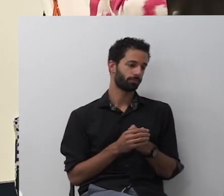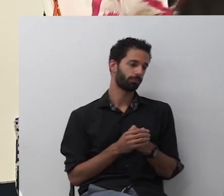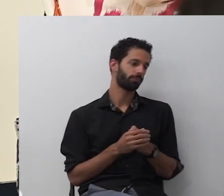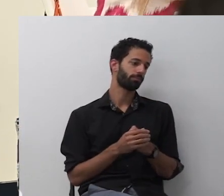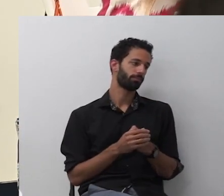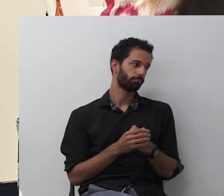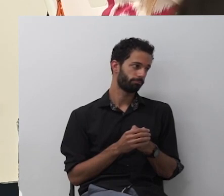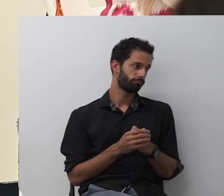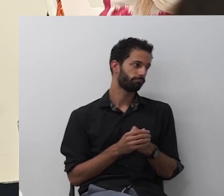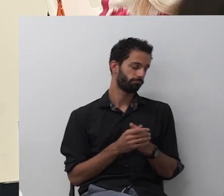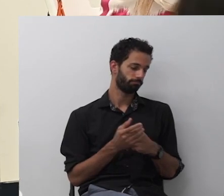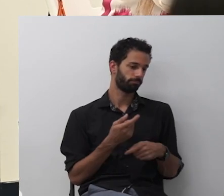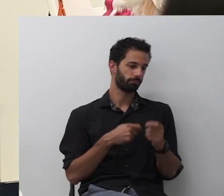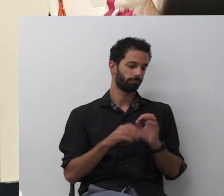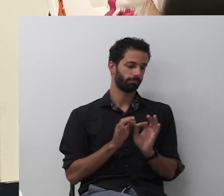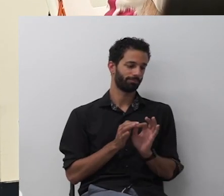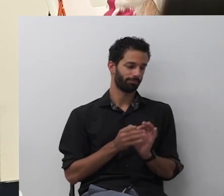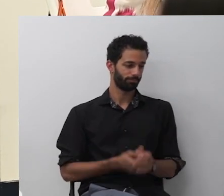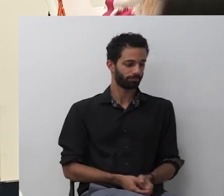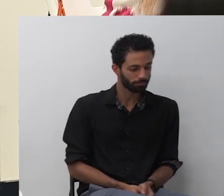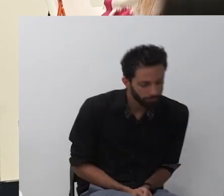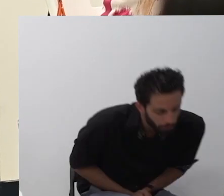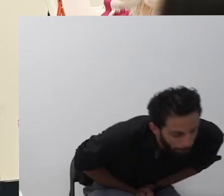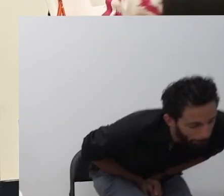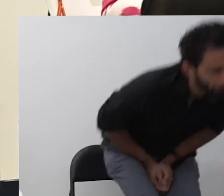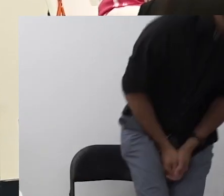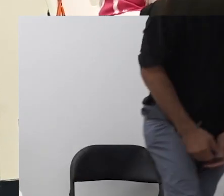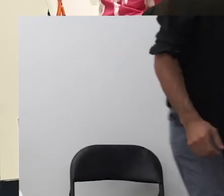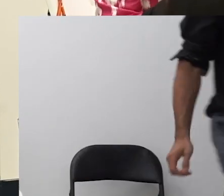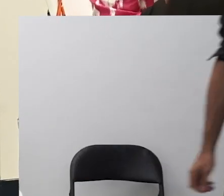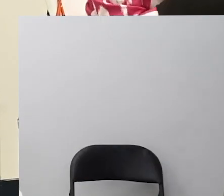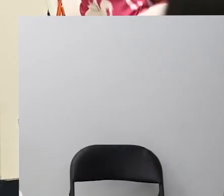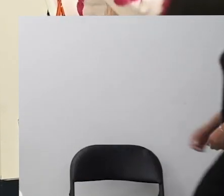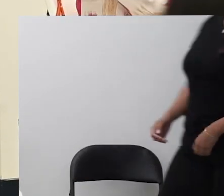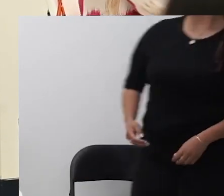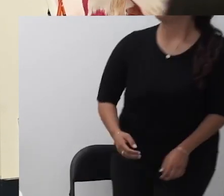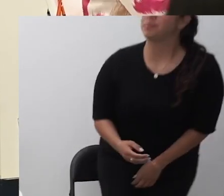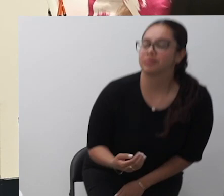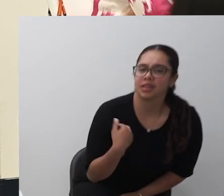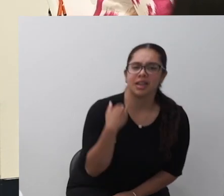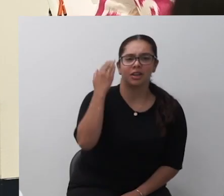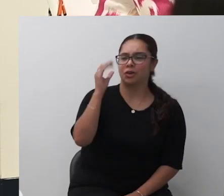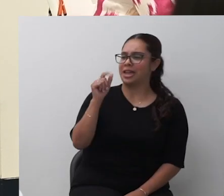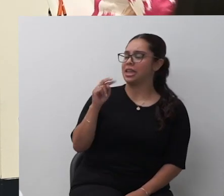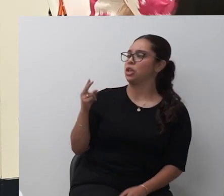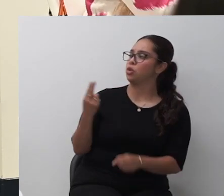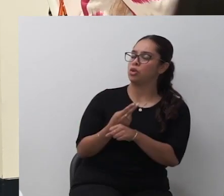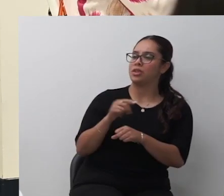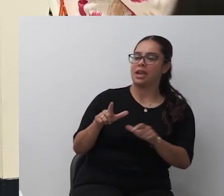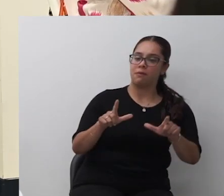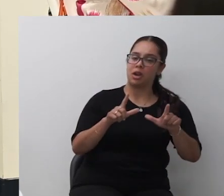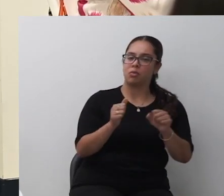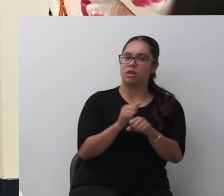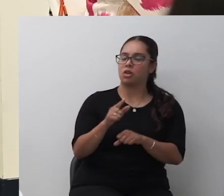components. And Cathi, I know you've used this framework in some of your activism. Can you talk about maybe some of that experience and